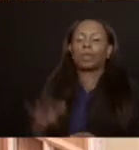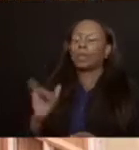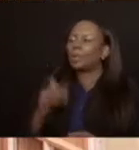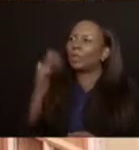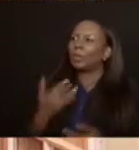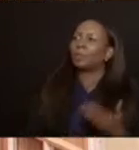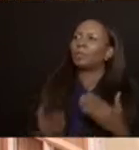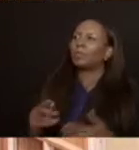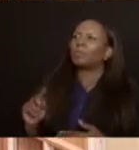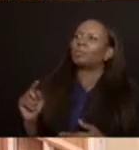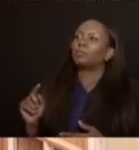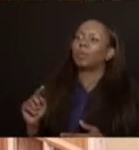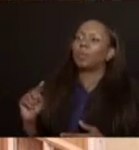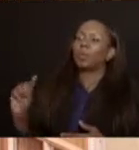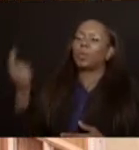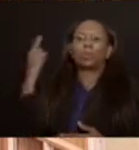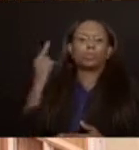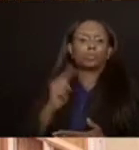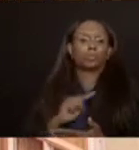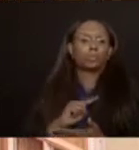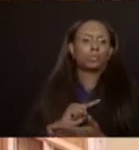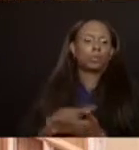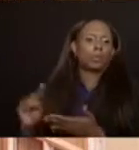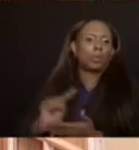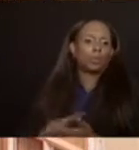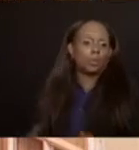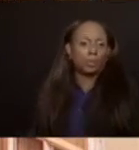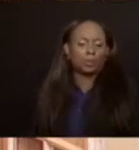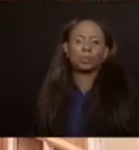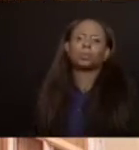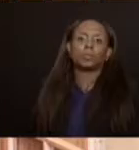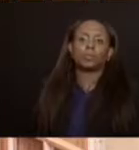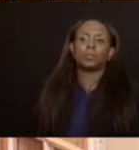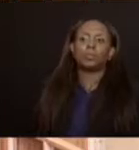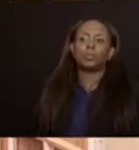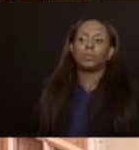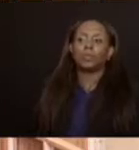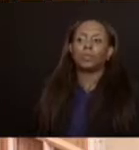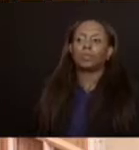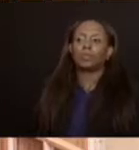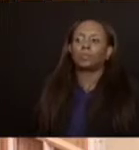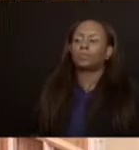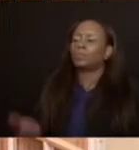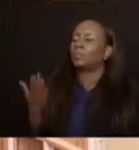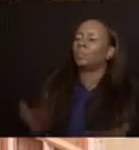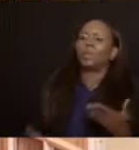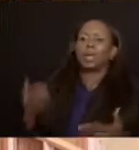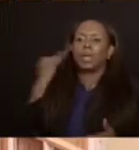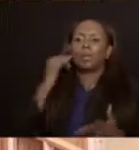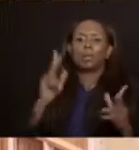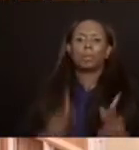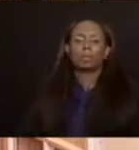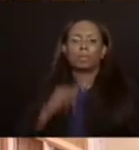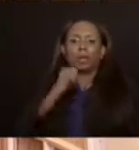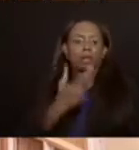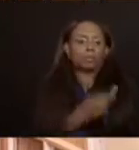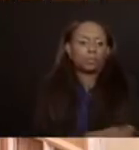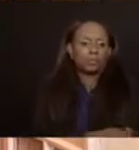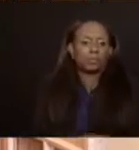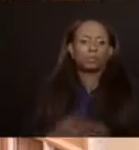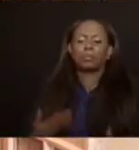once a week, recognizing that a person will show symptoms with Delta within what, 4 to